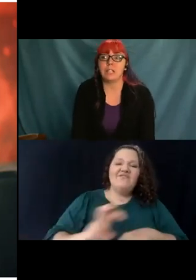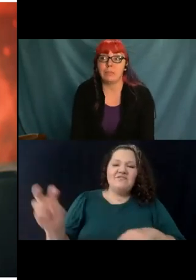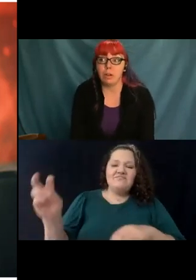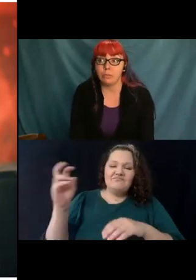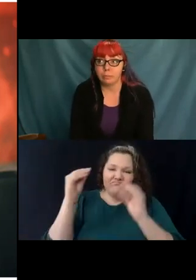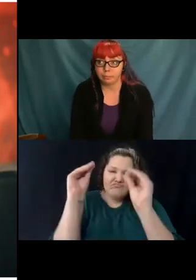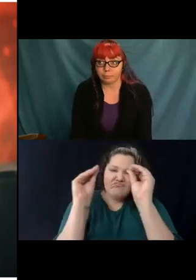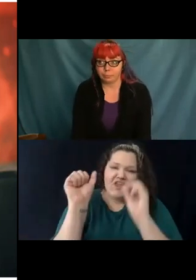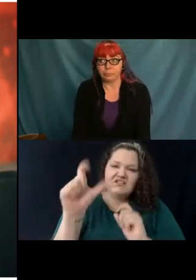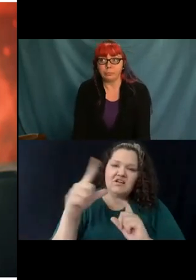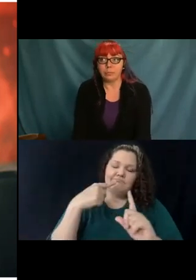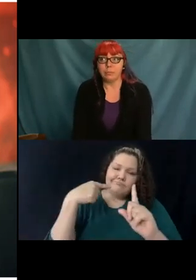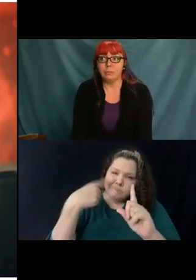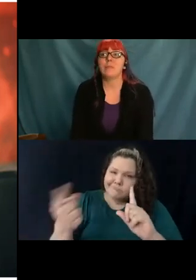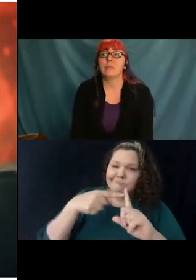language has evolved.